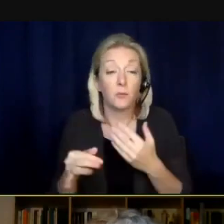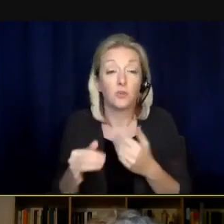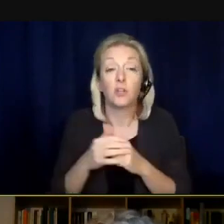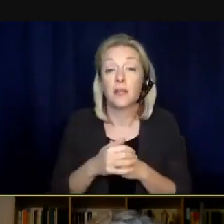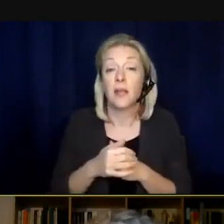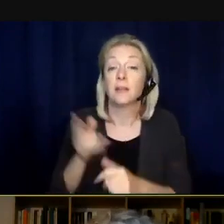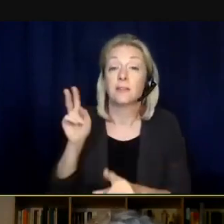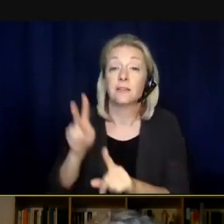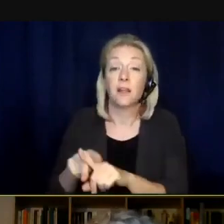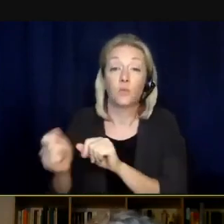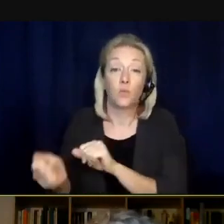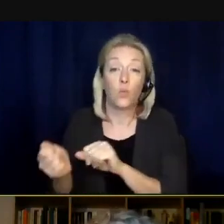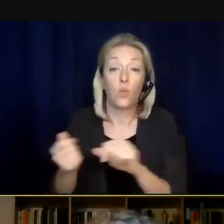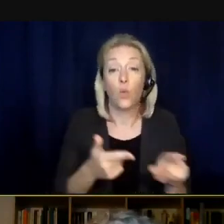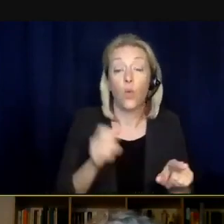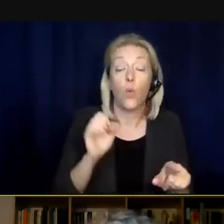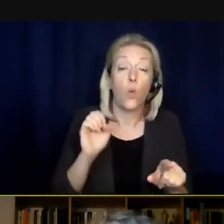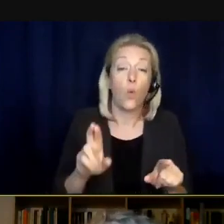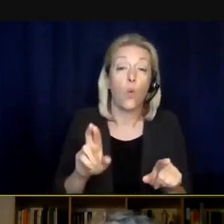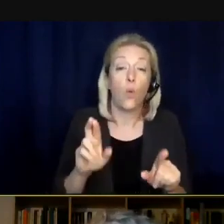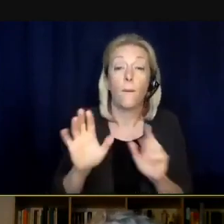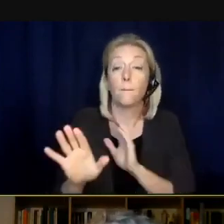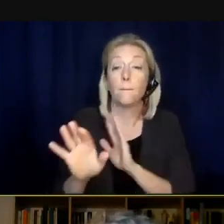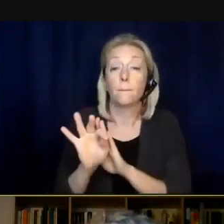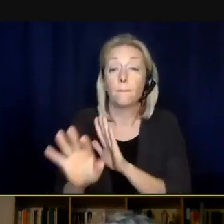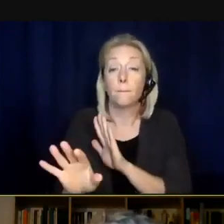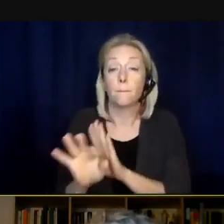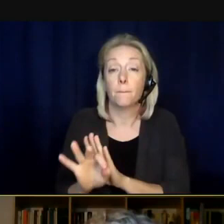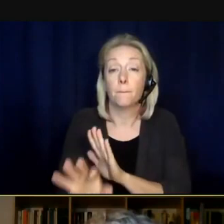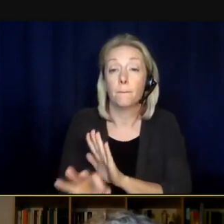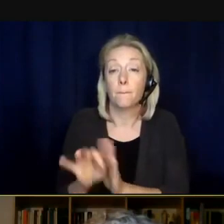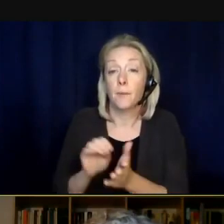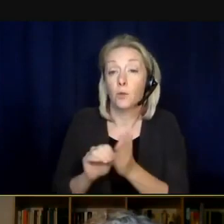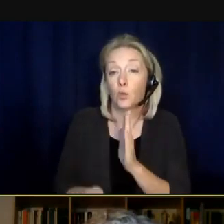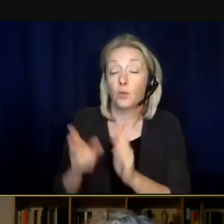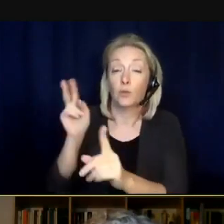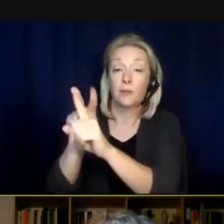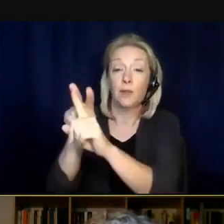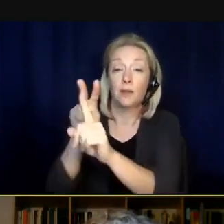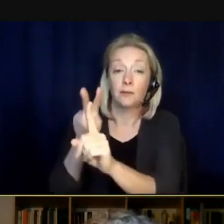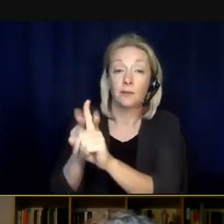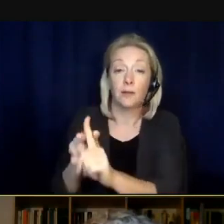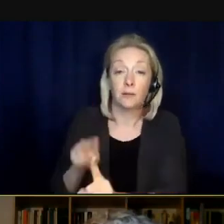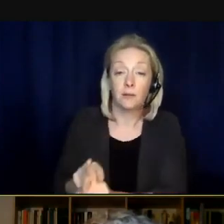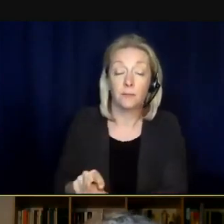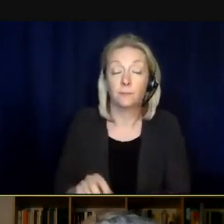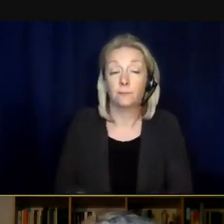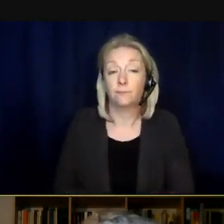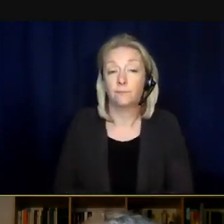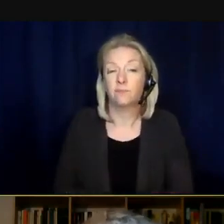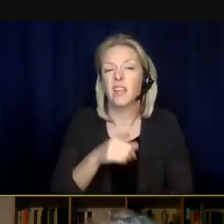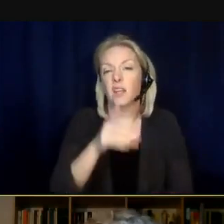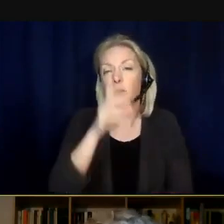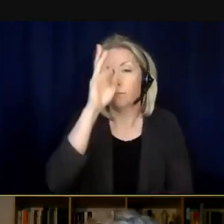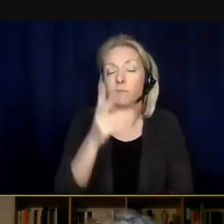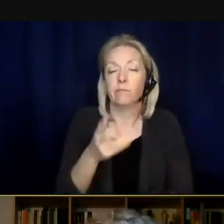it to all the students or I can select individual students. So here, let's say all. I only have